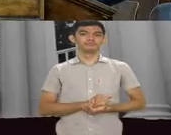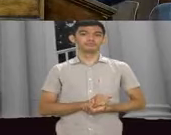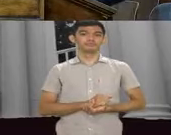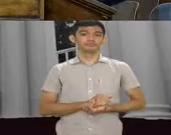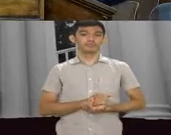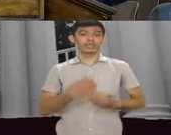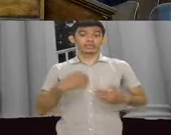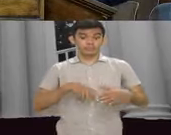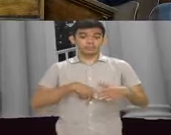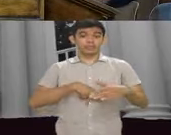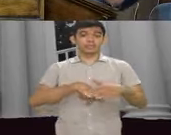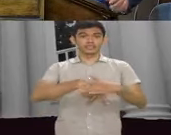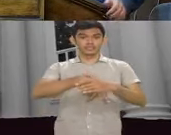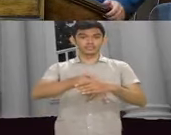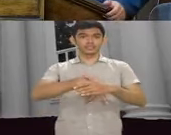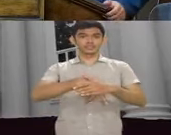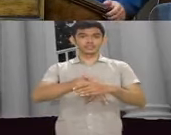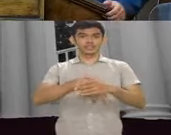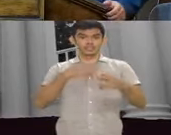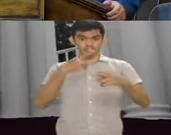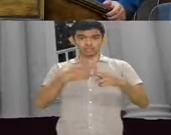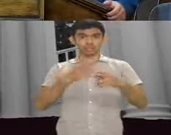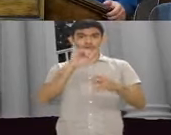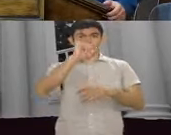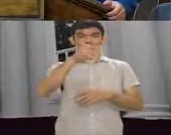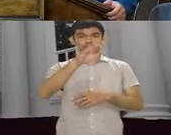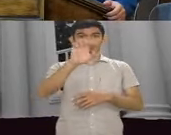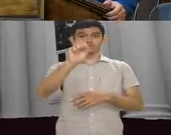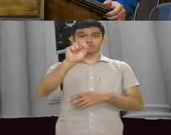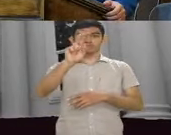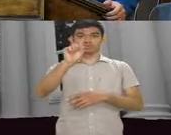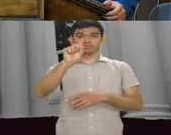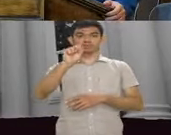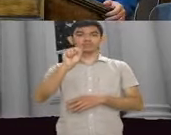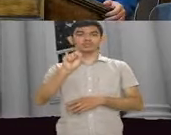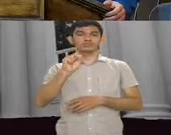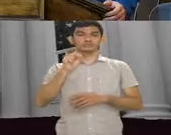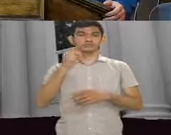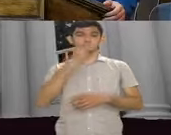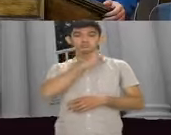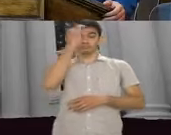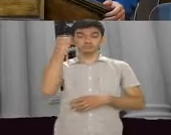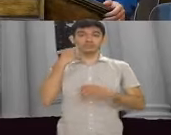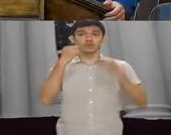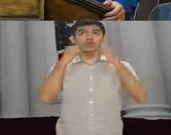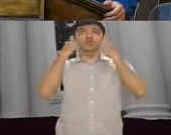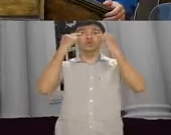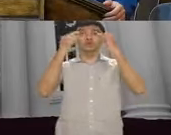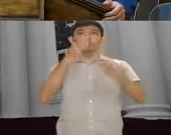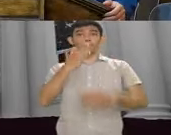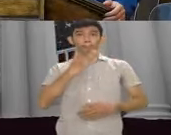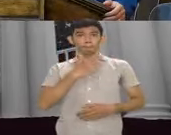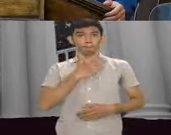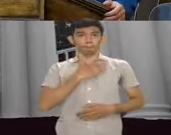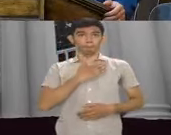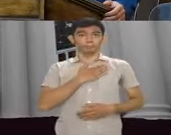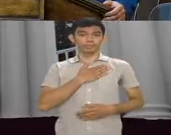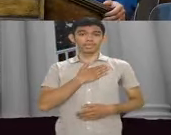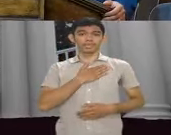iyang sabakan, si Jesus. And in verse number 46, "And Mary said, My soul